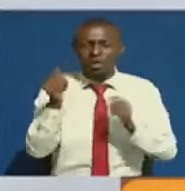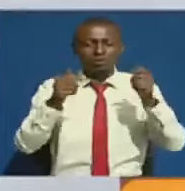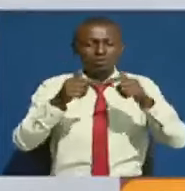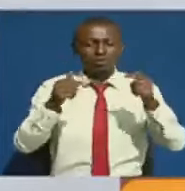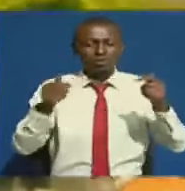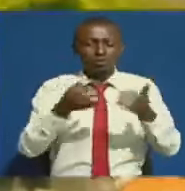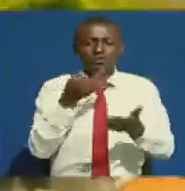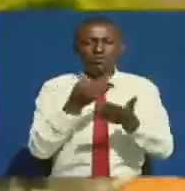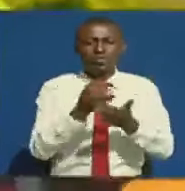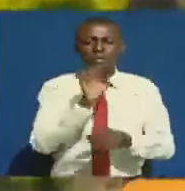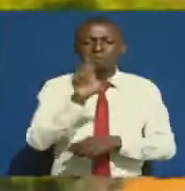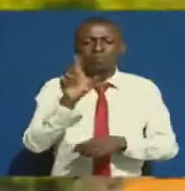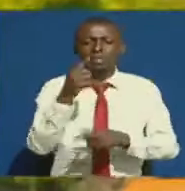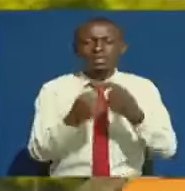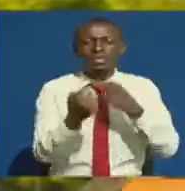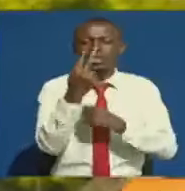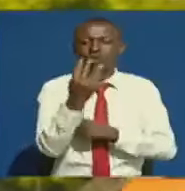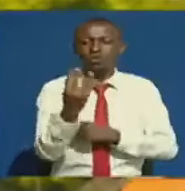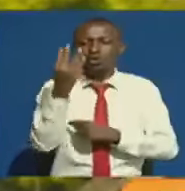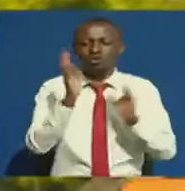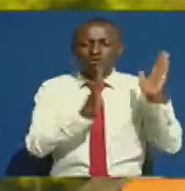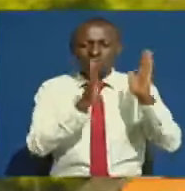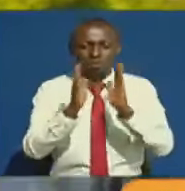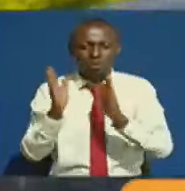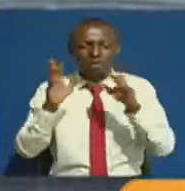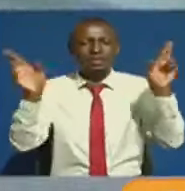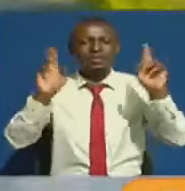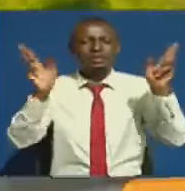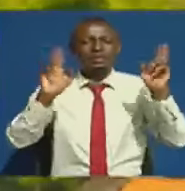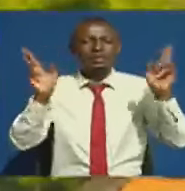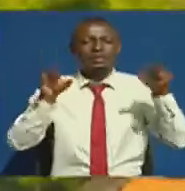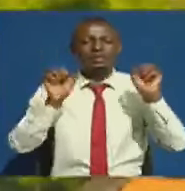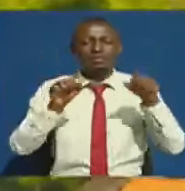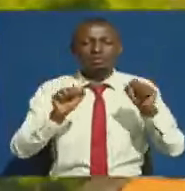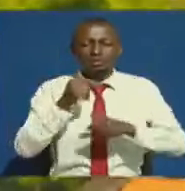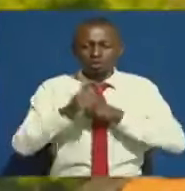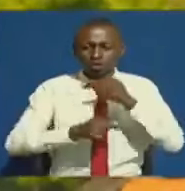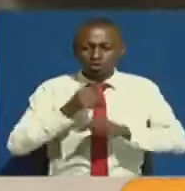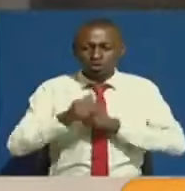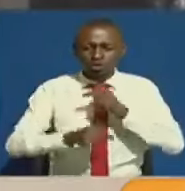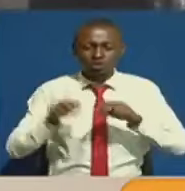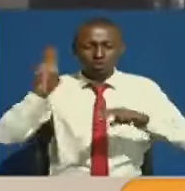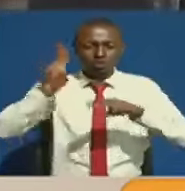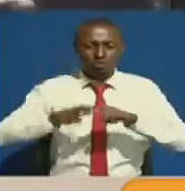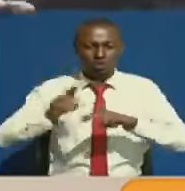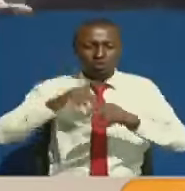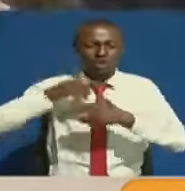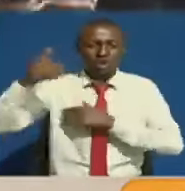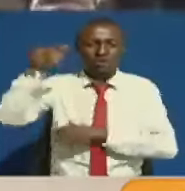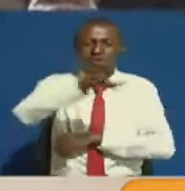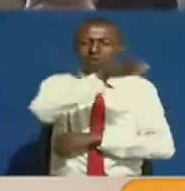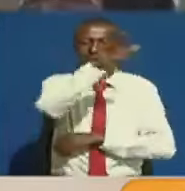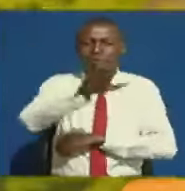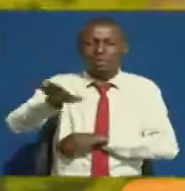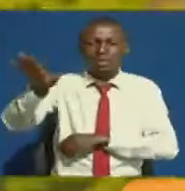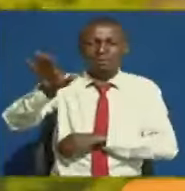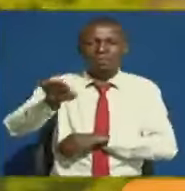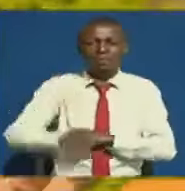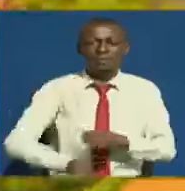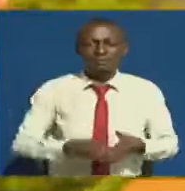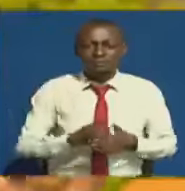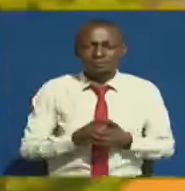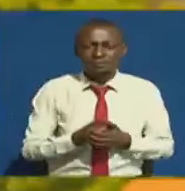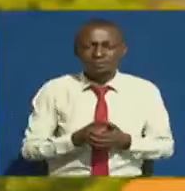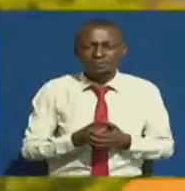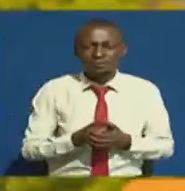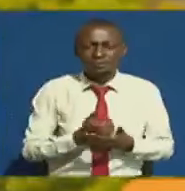2024 finalized strategies to execute the planned sit-in outside Parliament buildings. You can